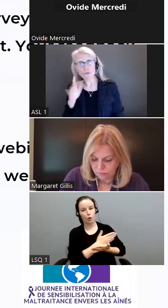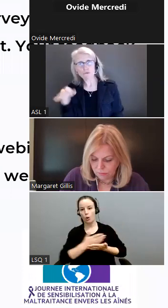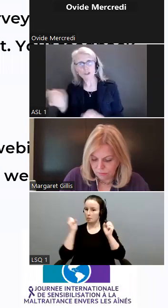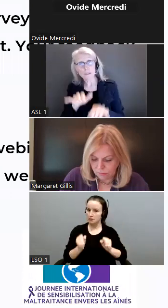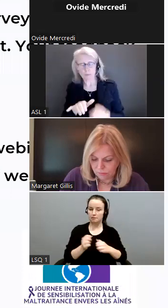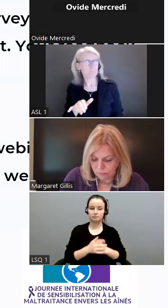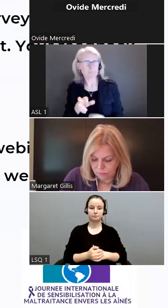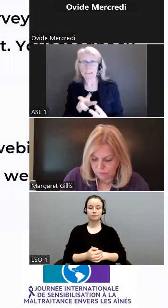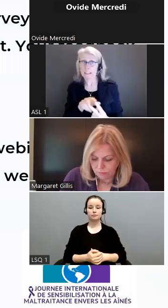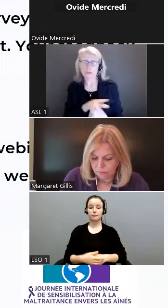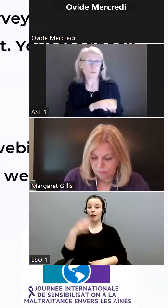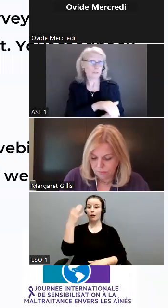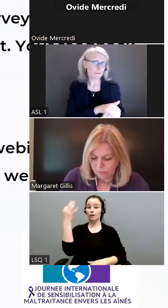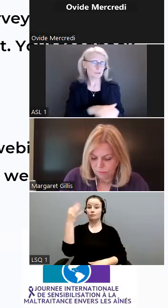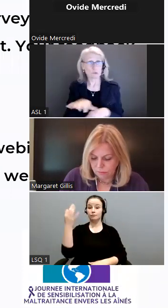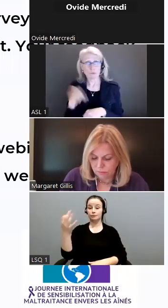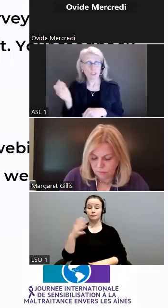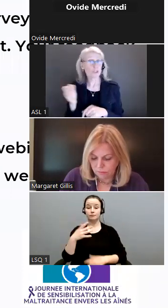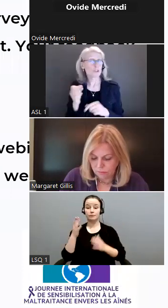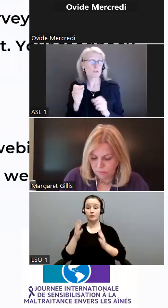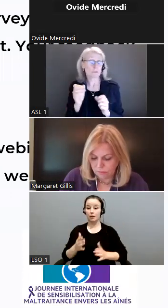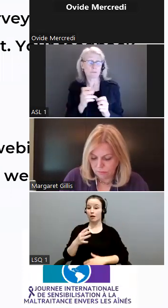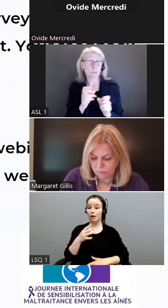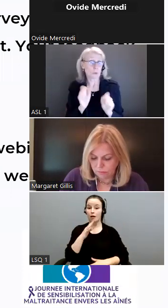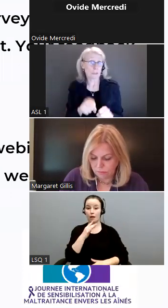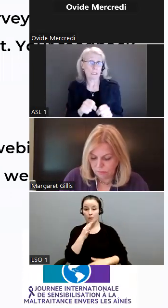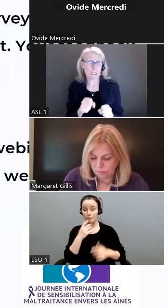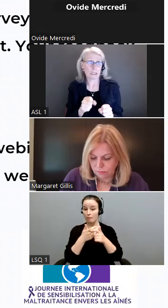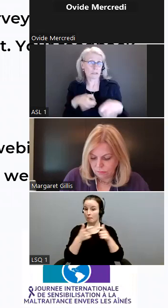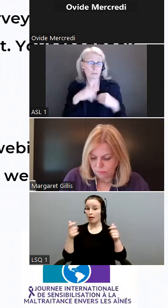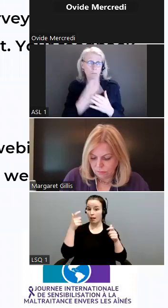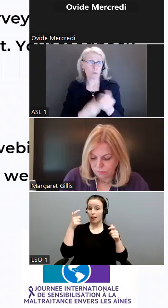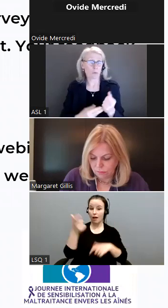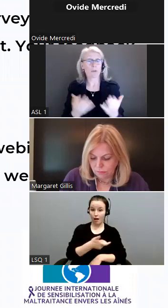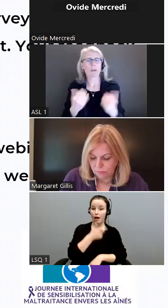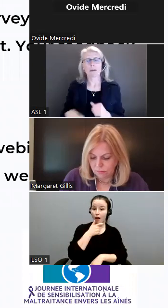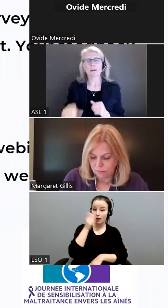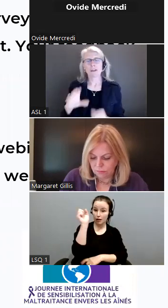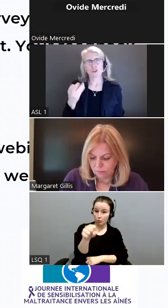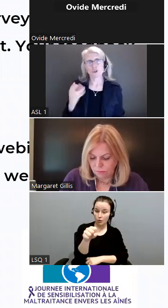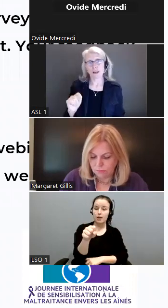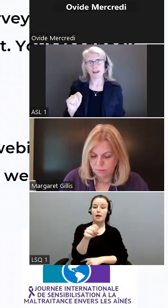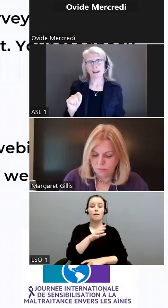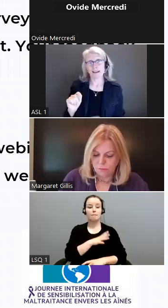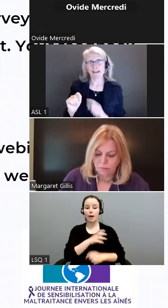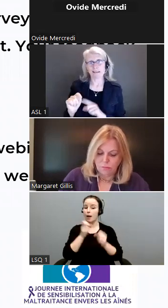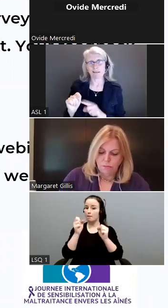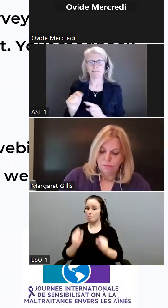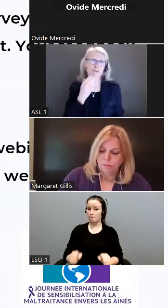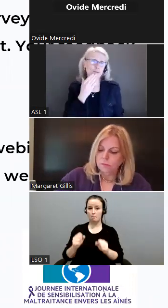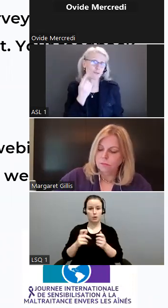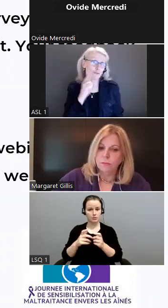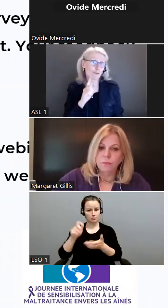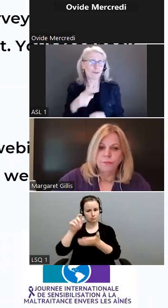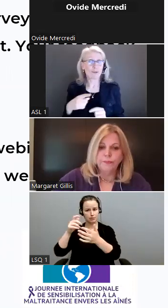to take your questions in French and we'll address them as well. You also have access to the chat box, and that is extremely useful if you